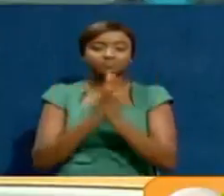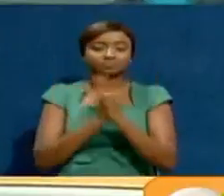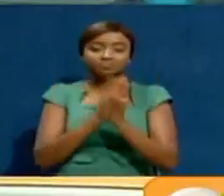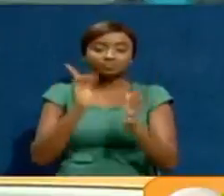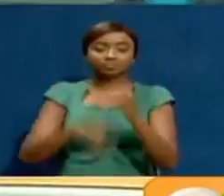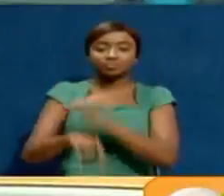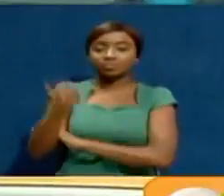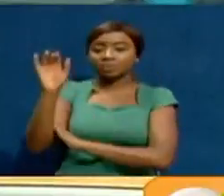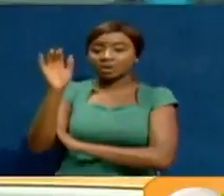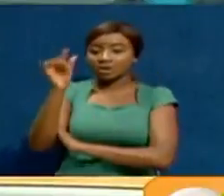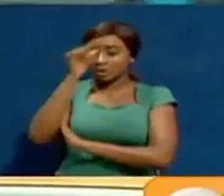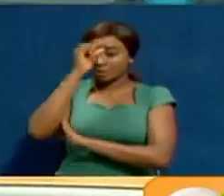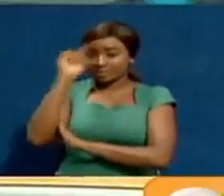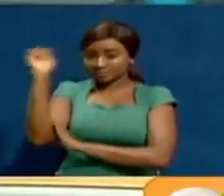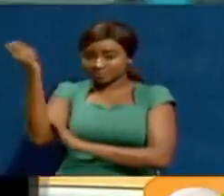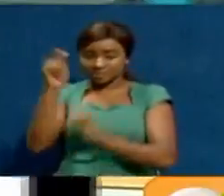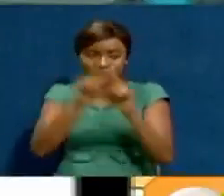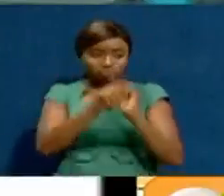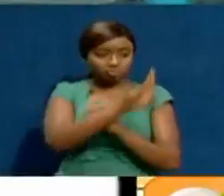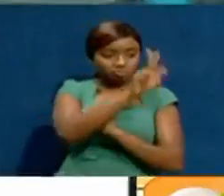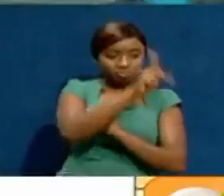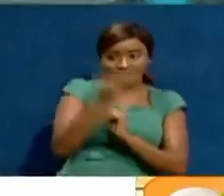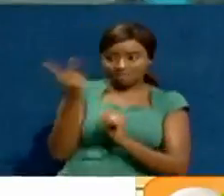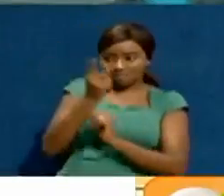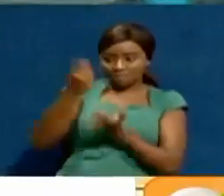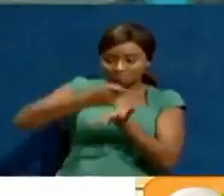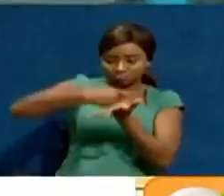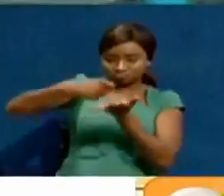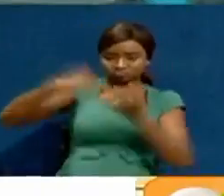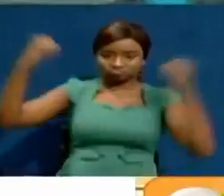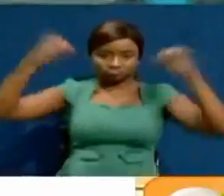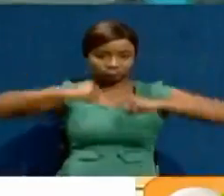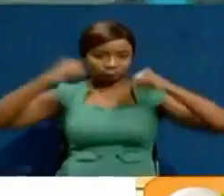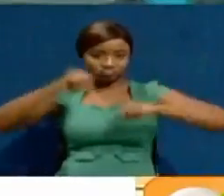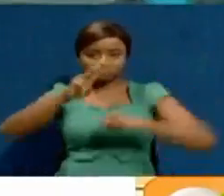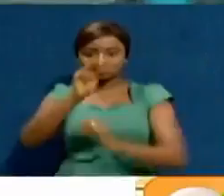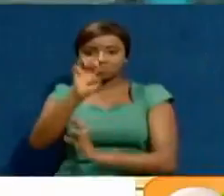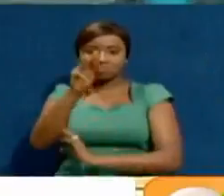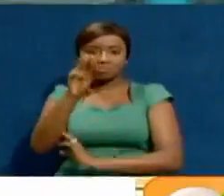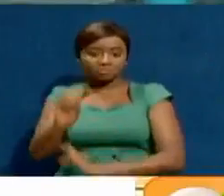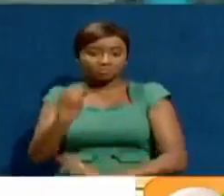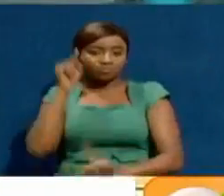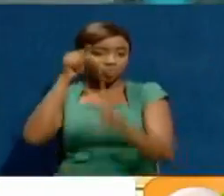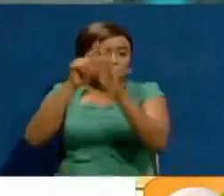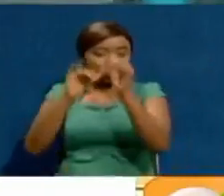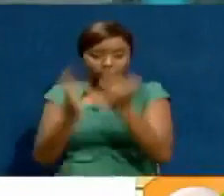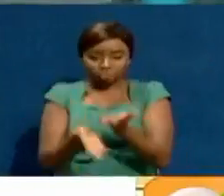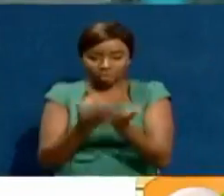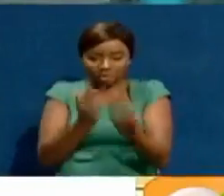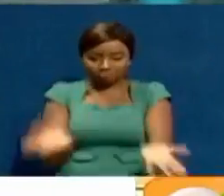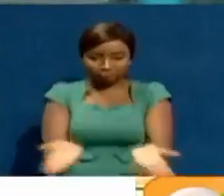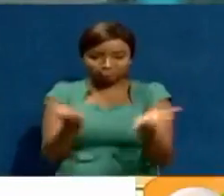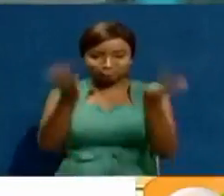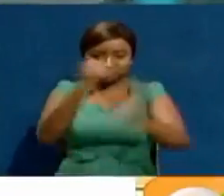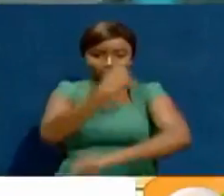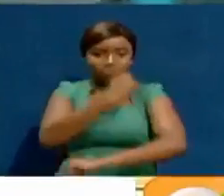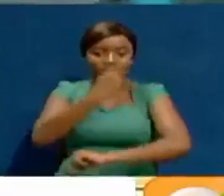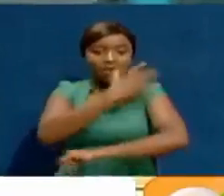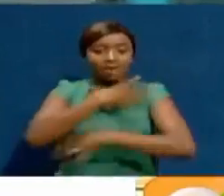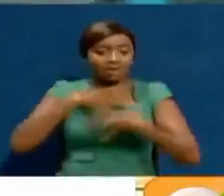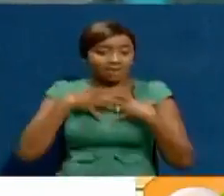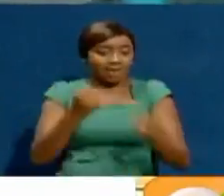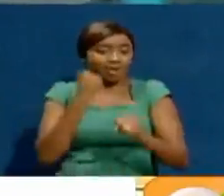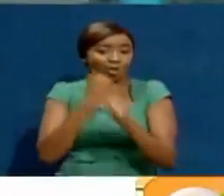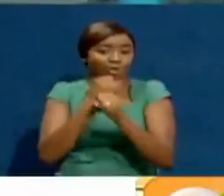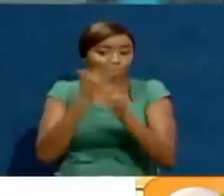And the governments of Kenya and the United Kingdom have signed a collaborative memorandum of understanding to enhance the capacity of health workers in the country.